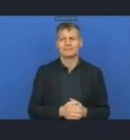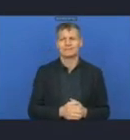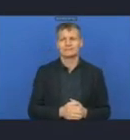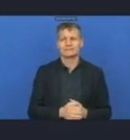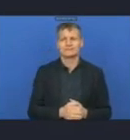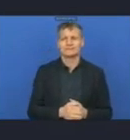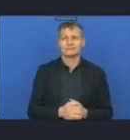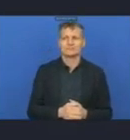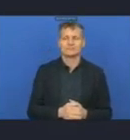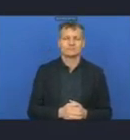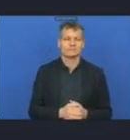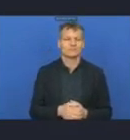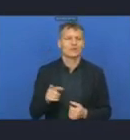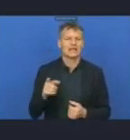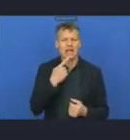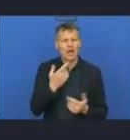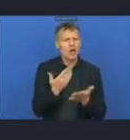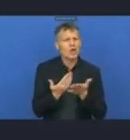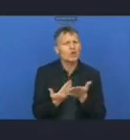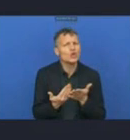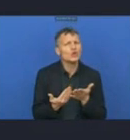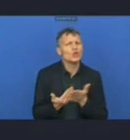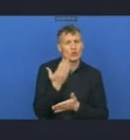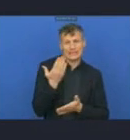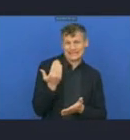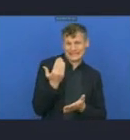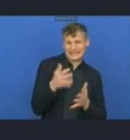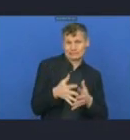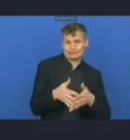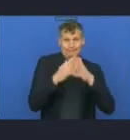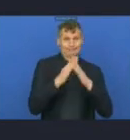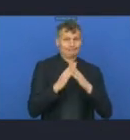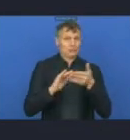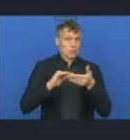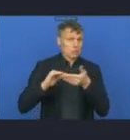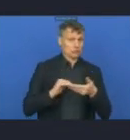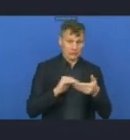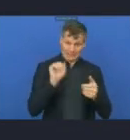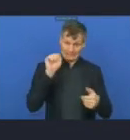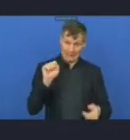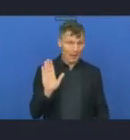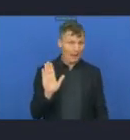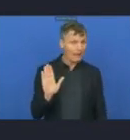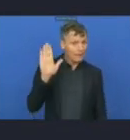Is a new established organization eligible as partner? Gael, please.